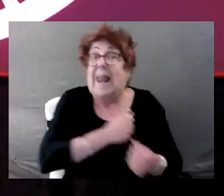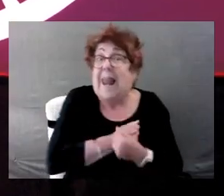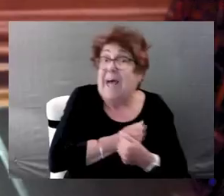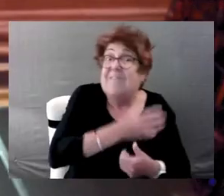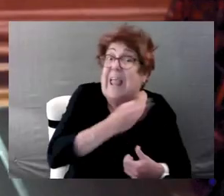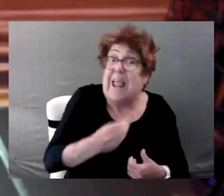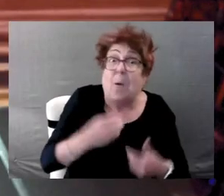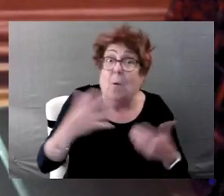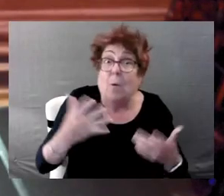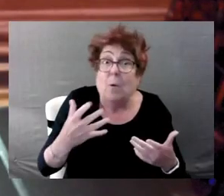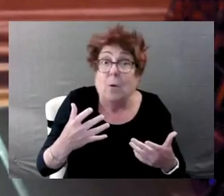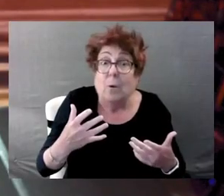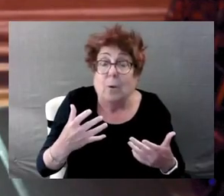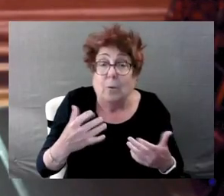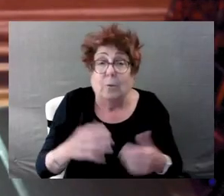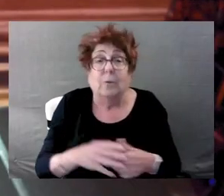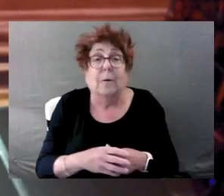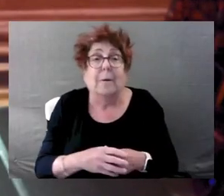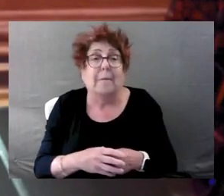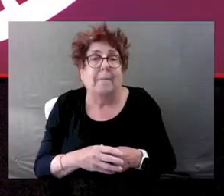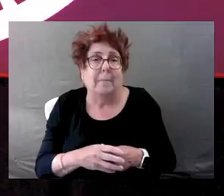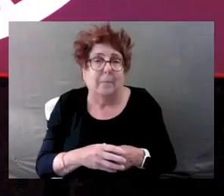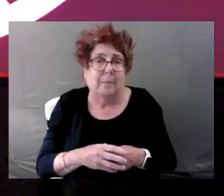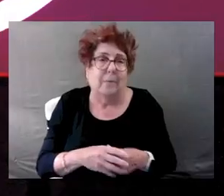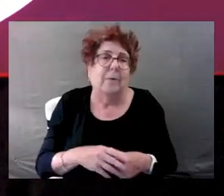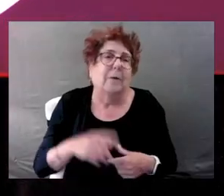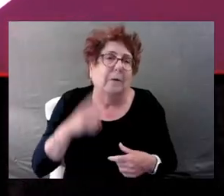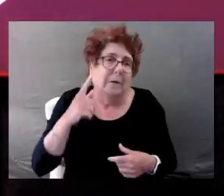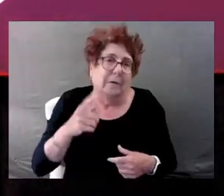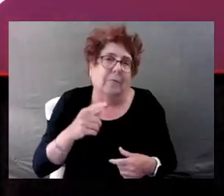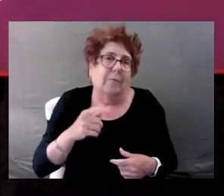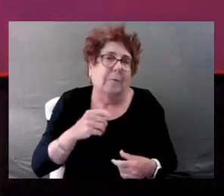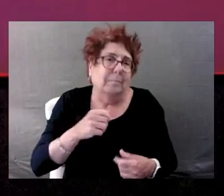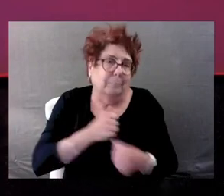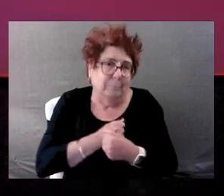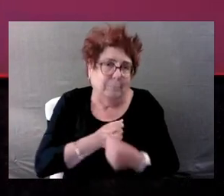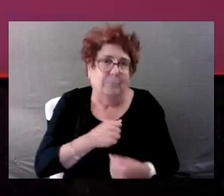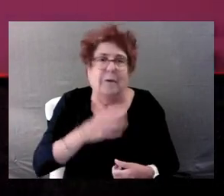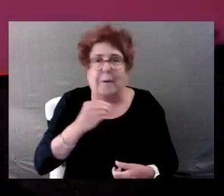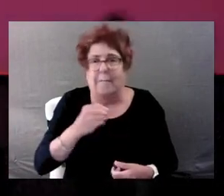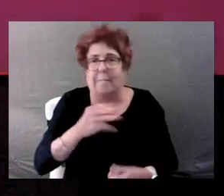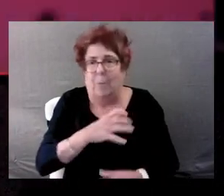and power. Peace and blessings. Love you. Thank you. Thank you.